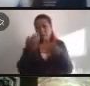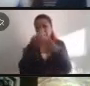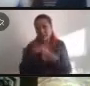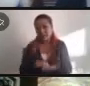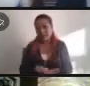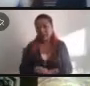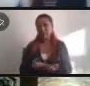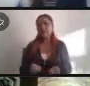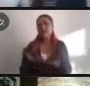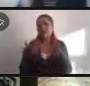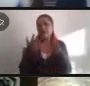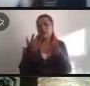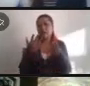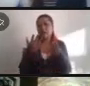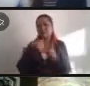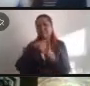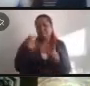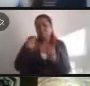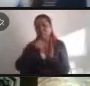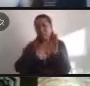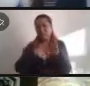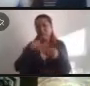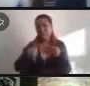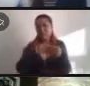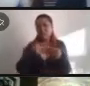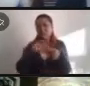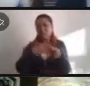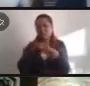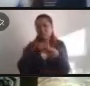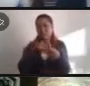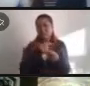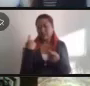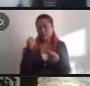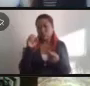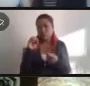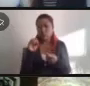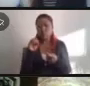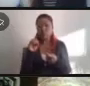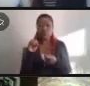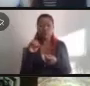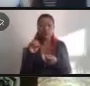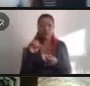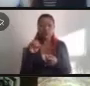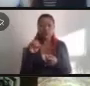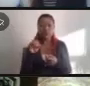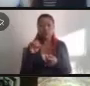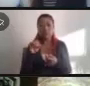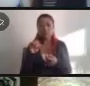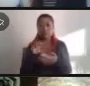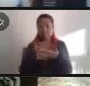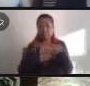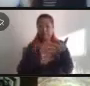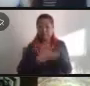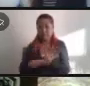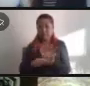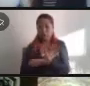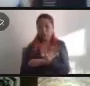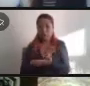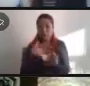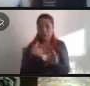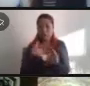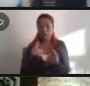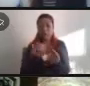that particular risk. And so those are submitted to